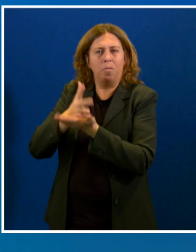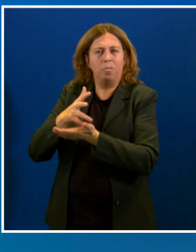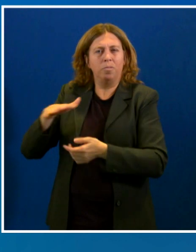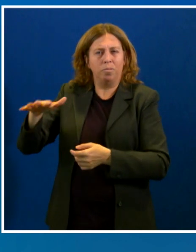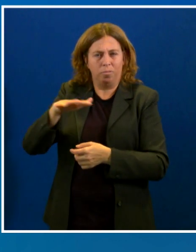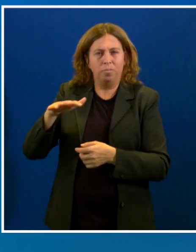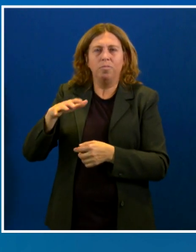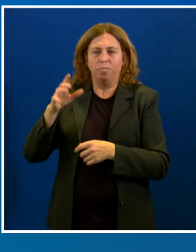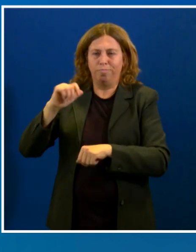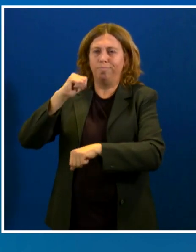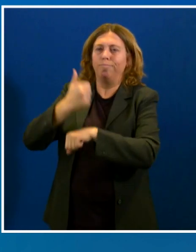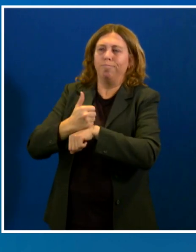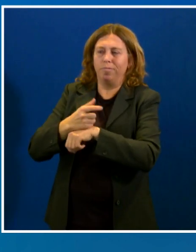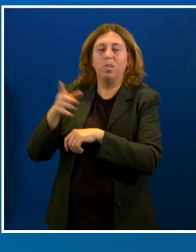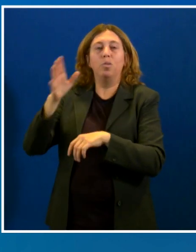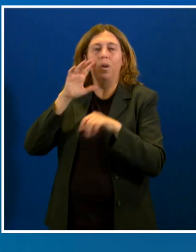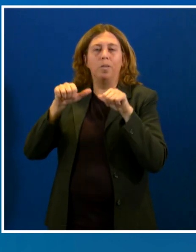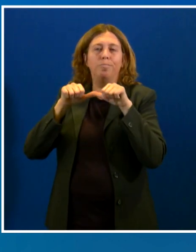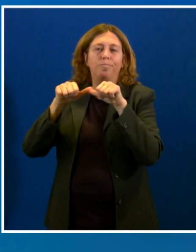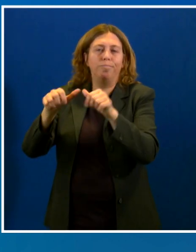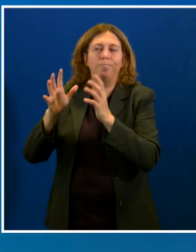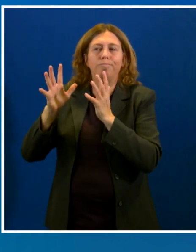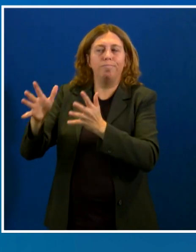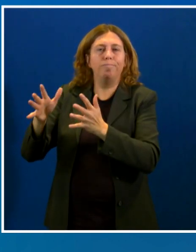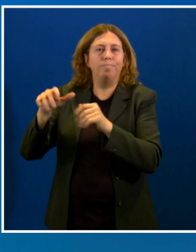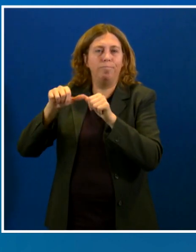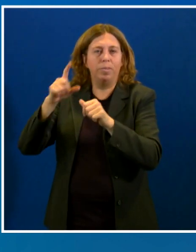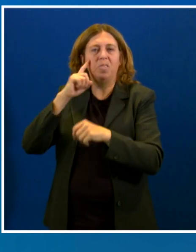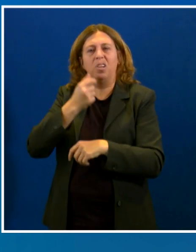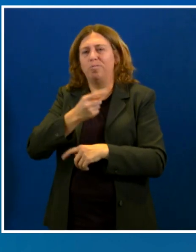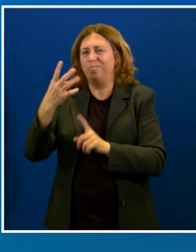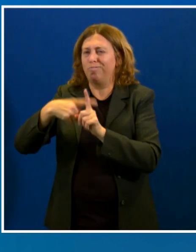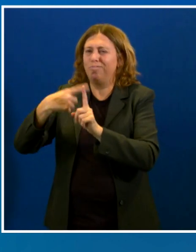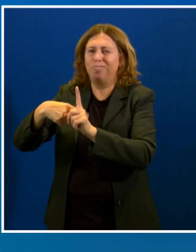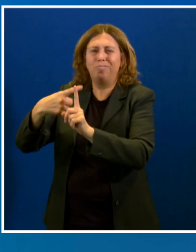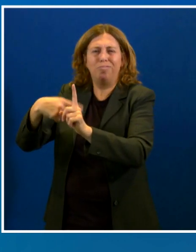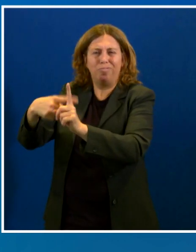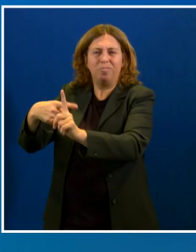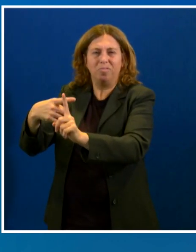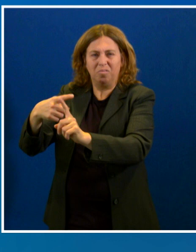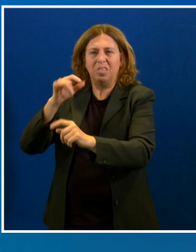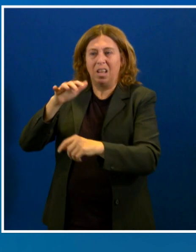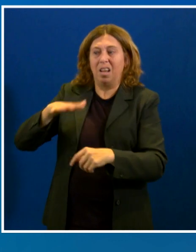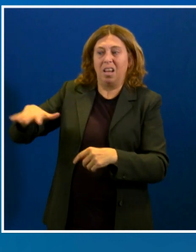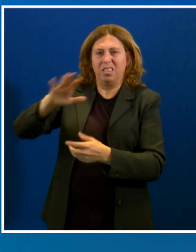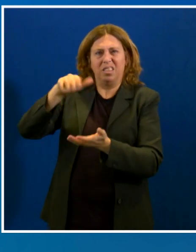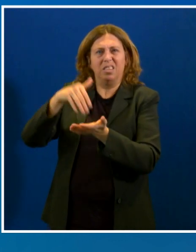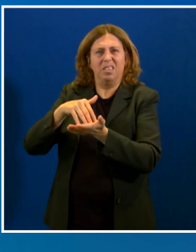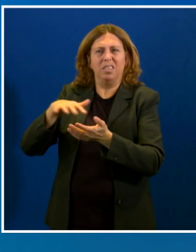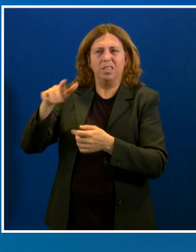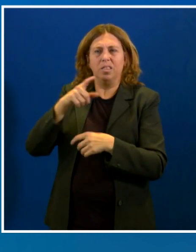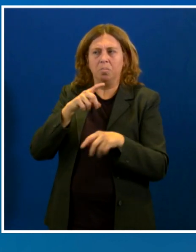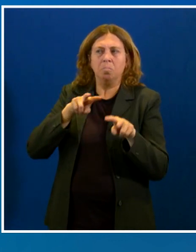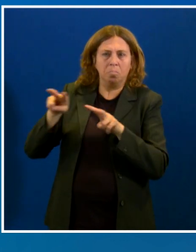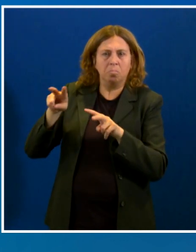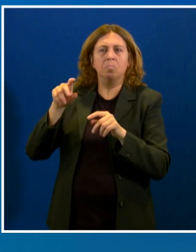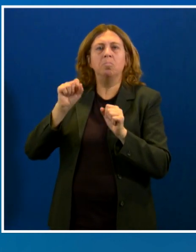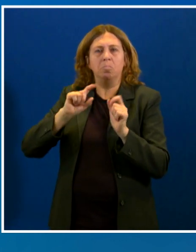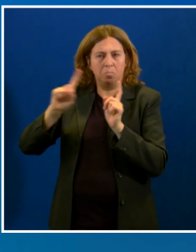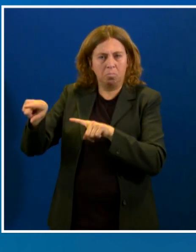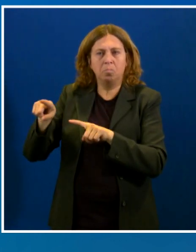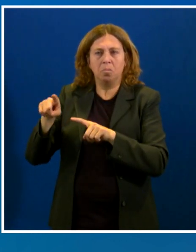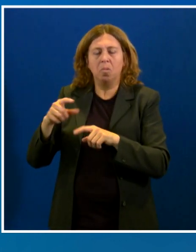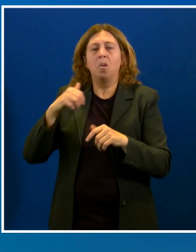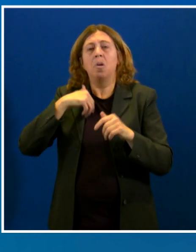site is an accessible central location and utilizes a successful model that other communities throughout the state have implemented